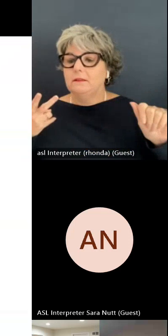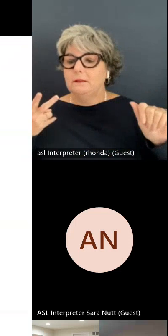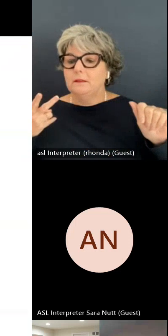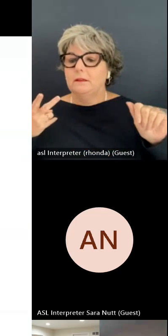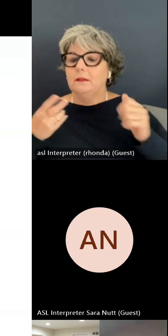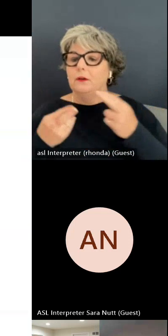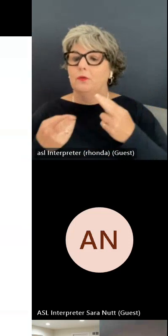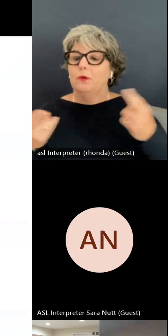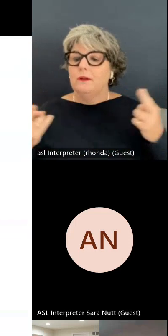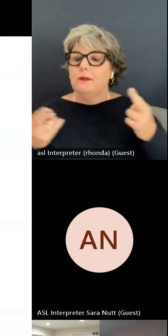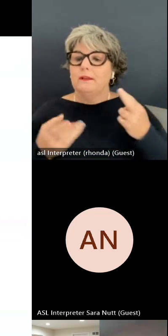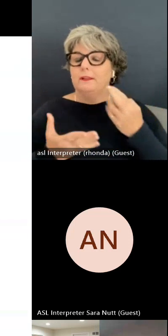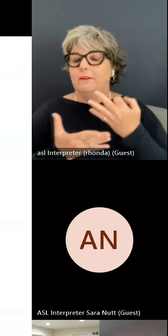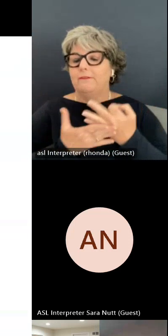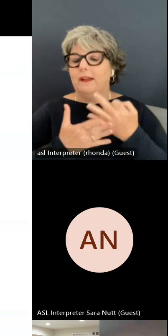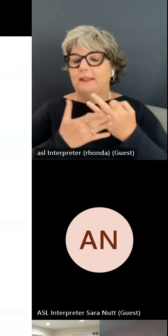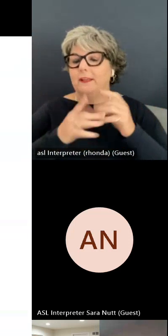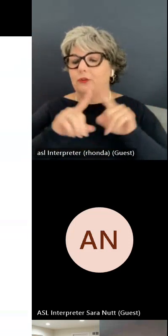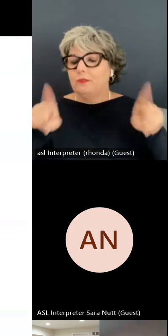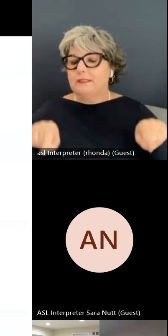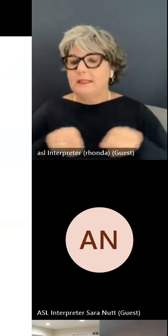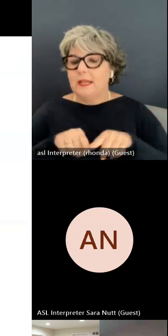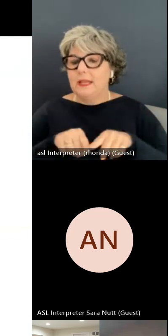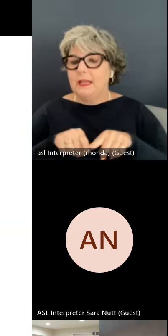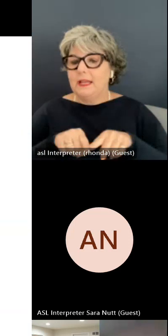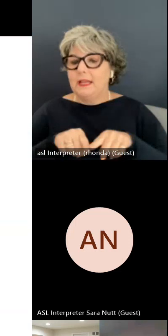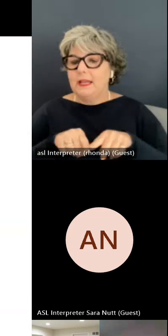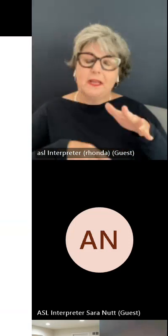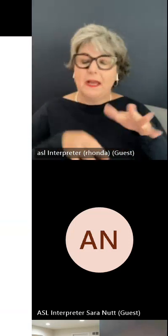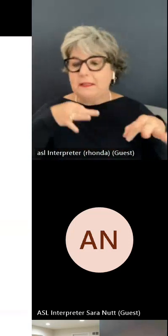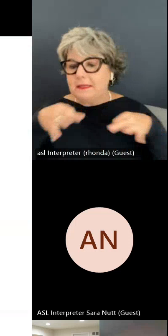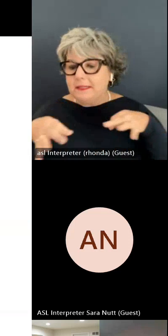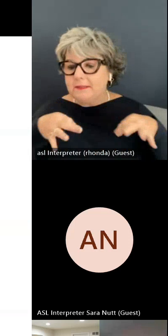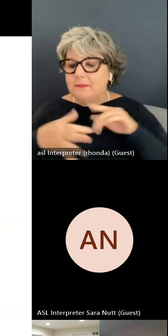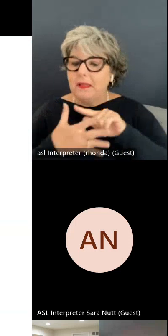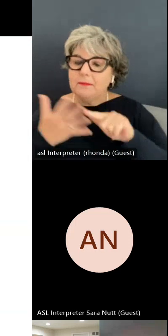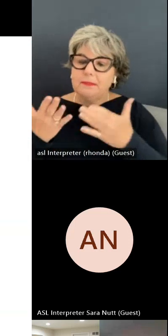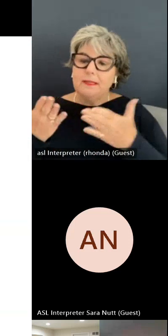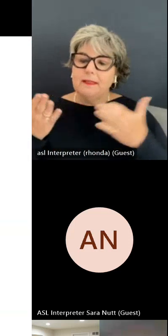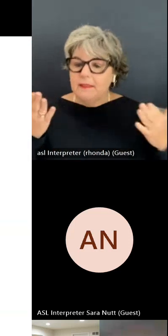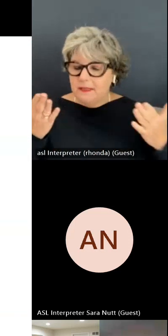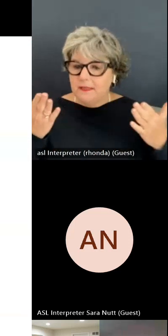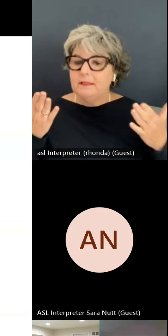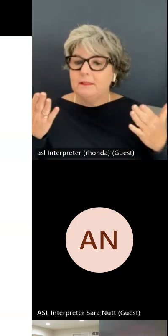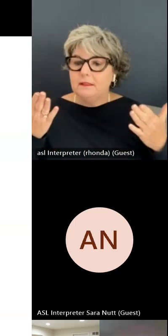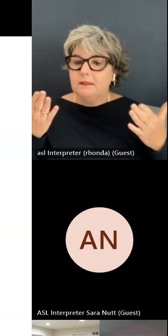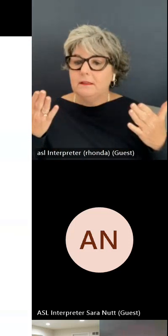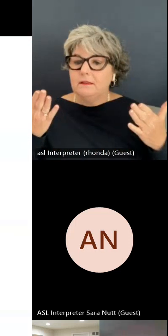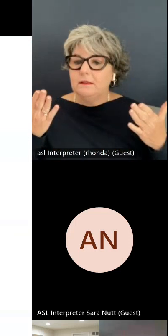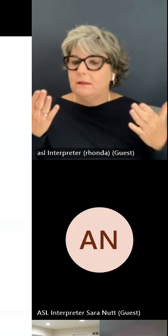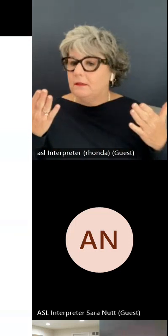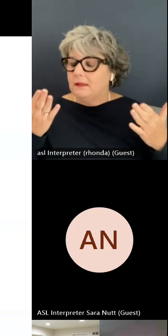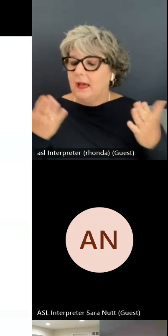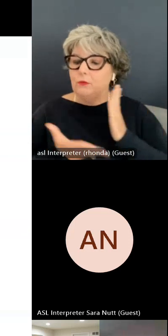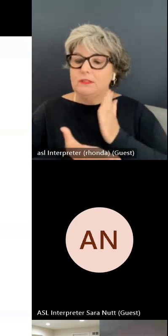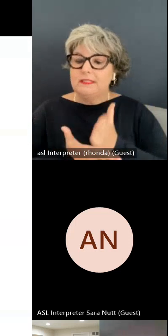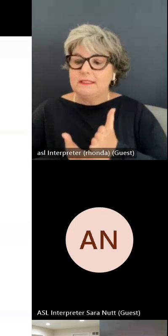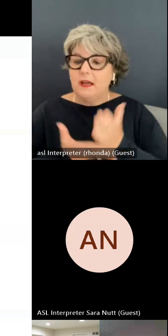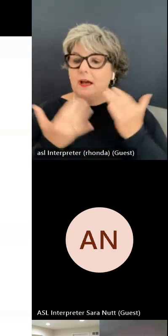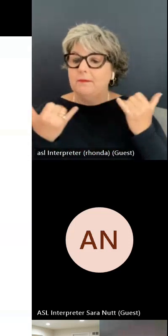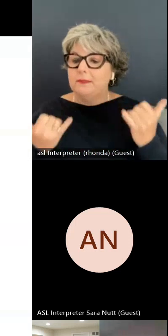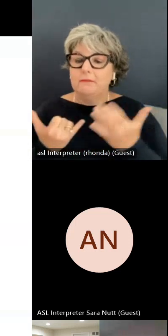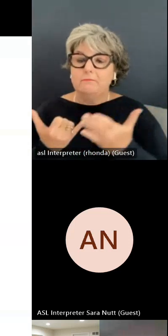Resources in your financial statements. So we've kind of walked through a lot of things and covered. So I'll take a stop here and see,